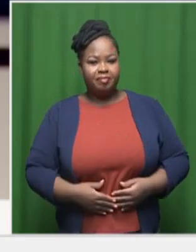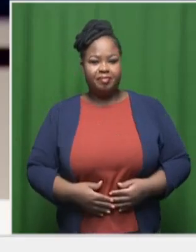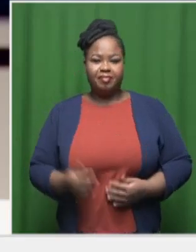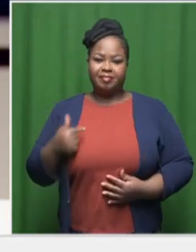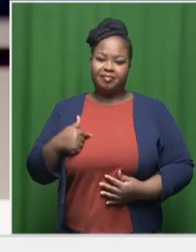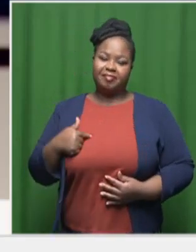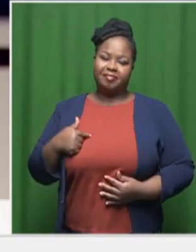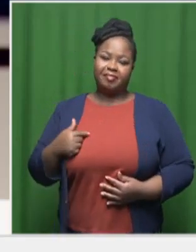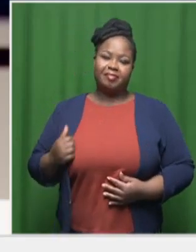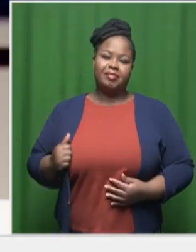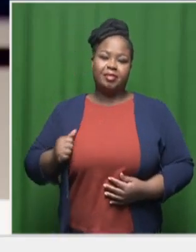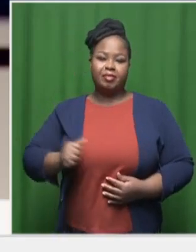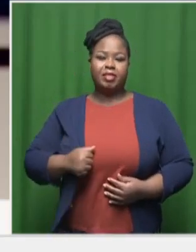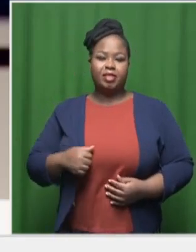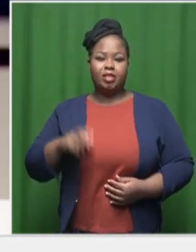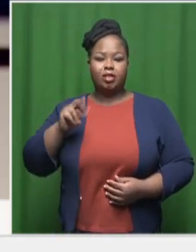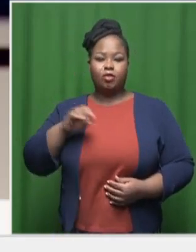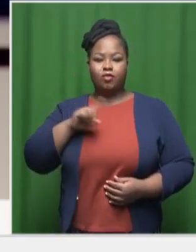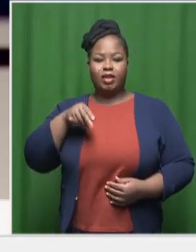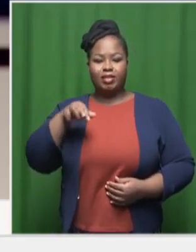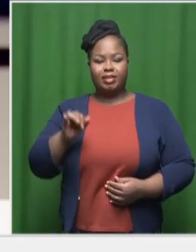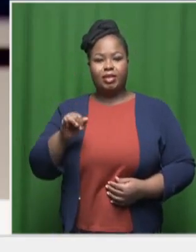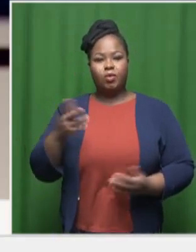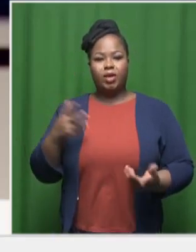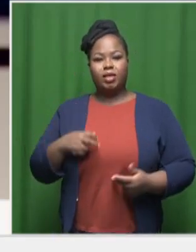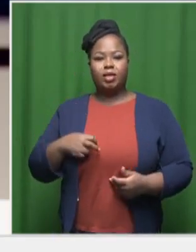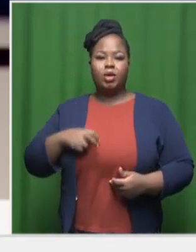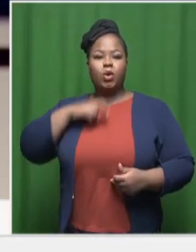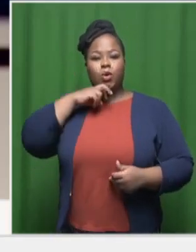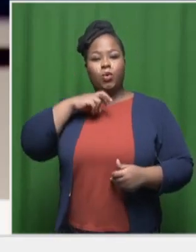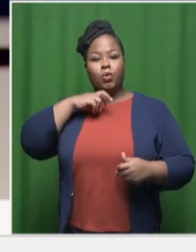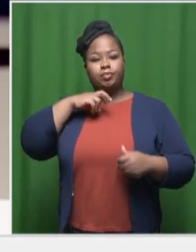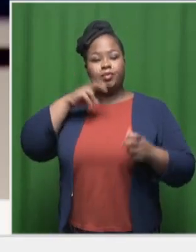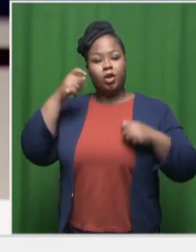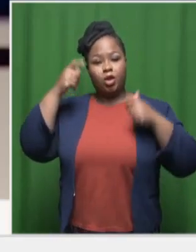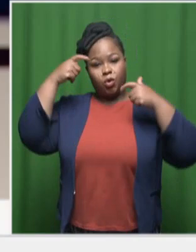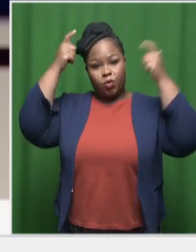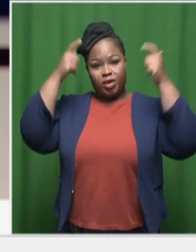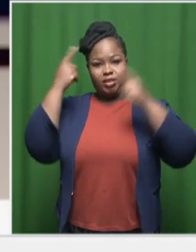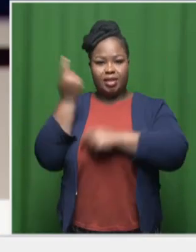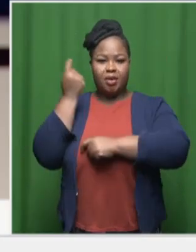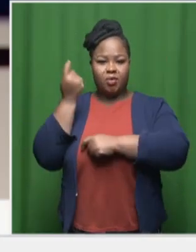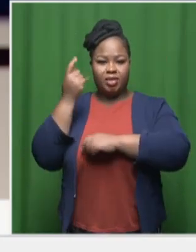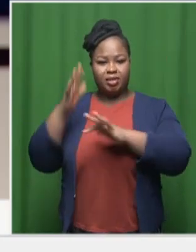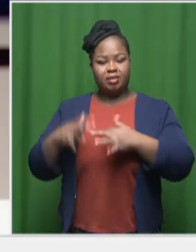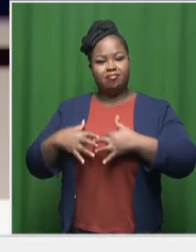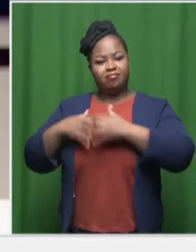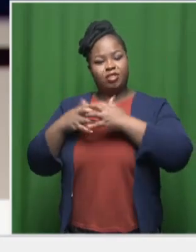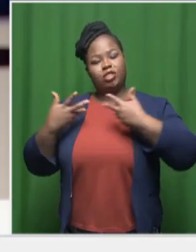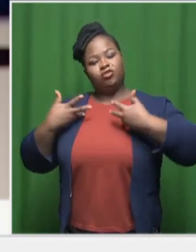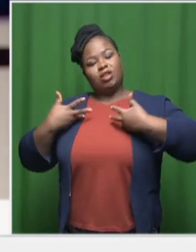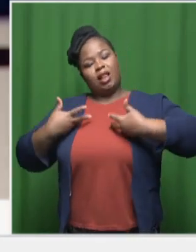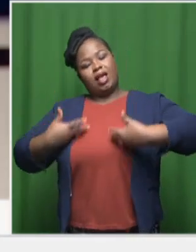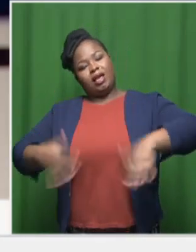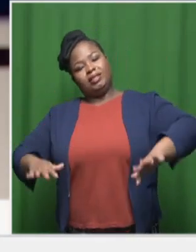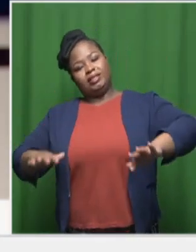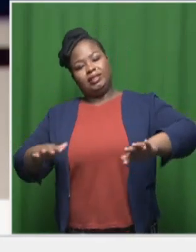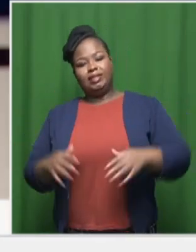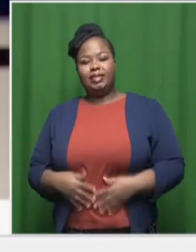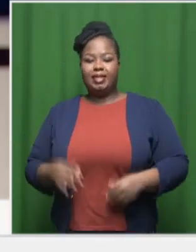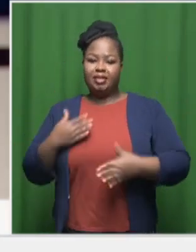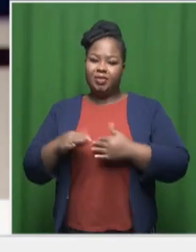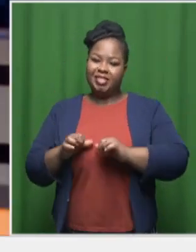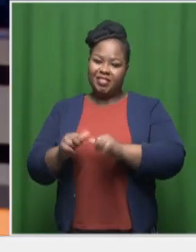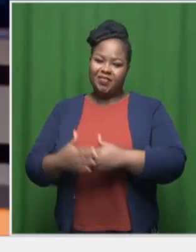my village in Ndlovukazi in Queenstown and reset, distress, and we'll take it from